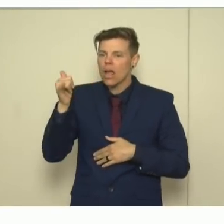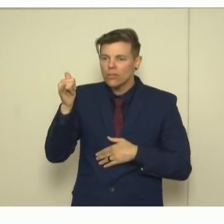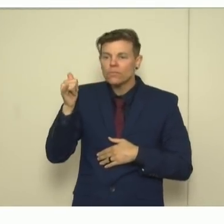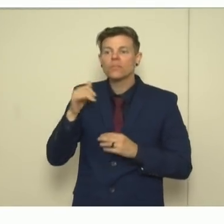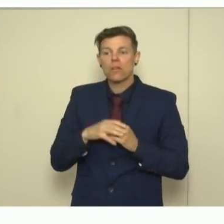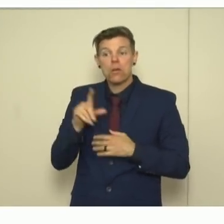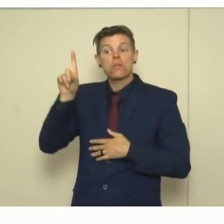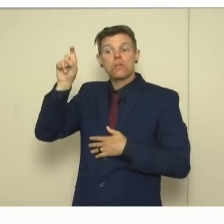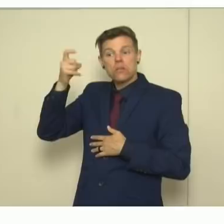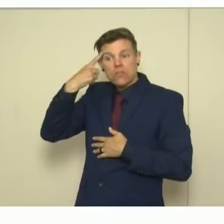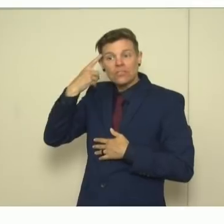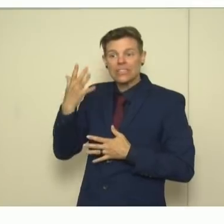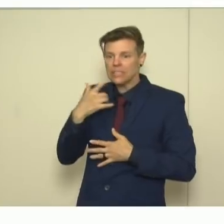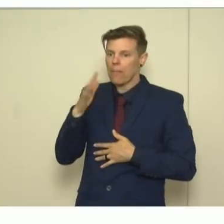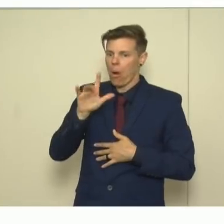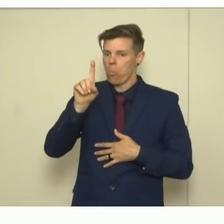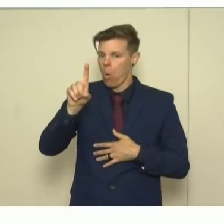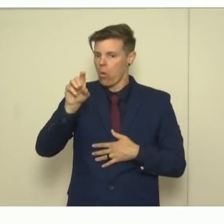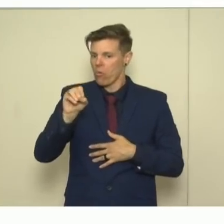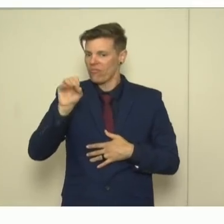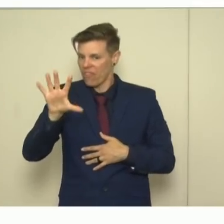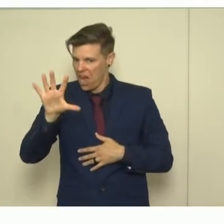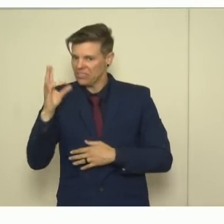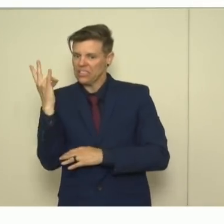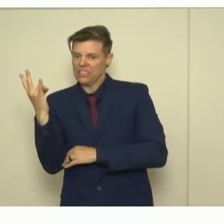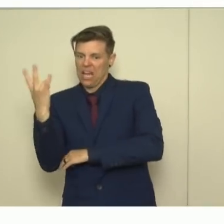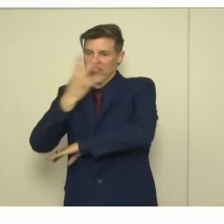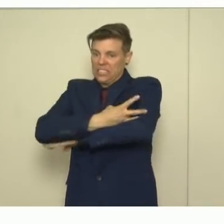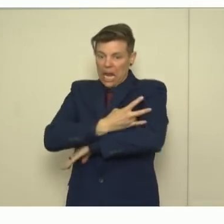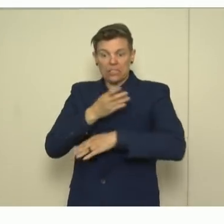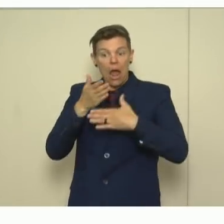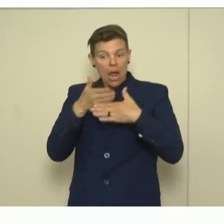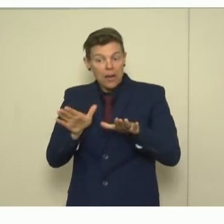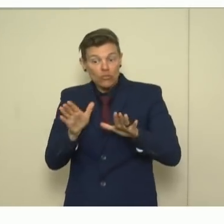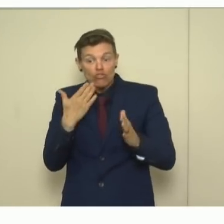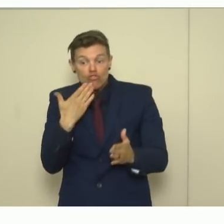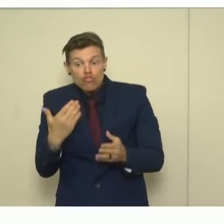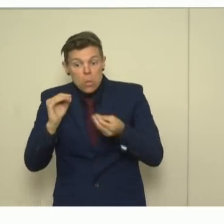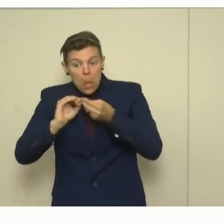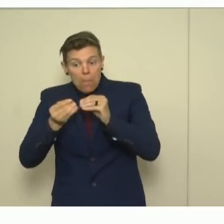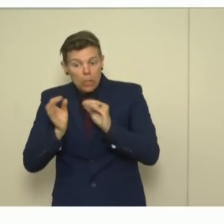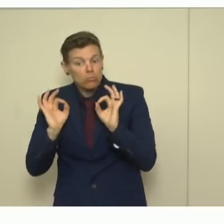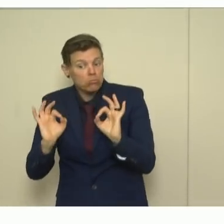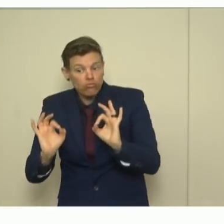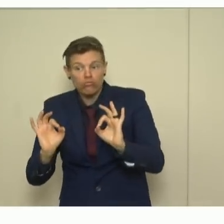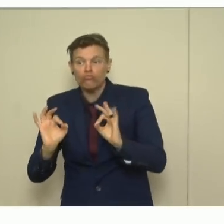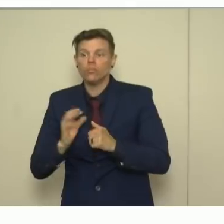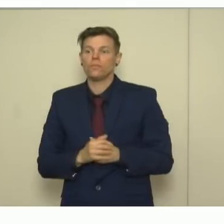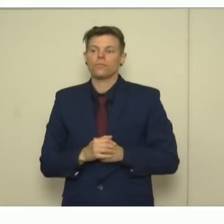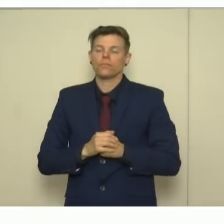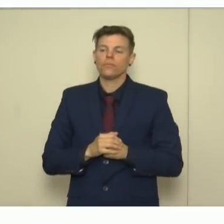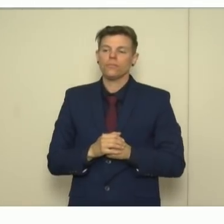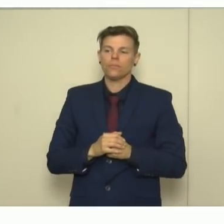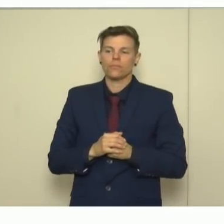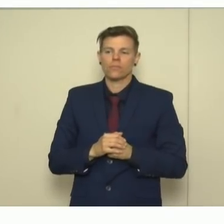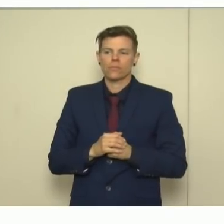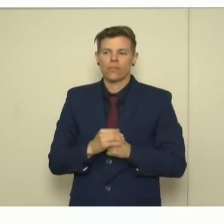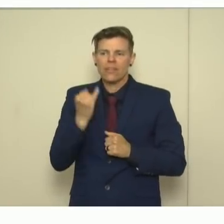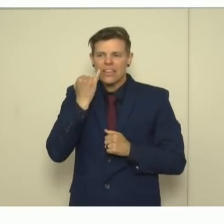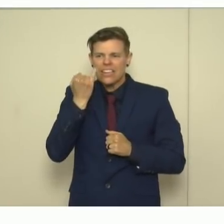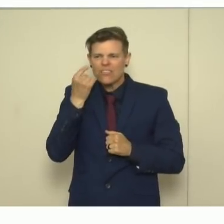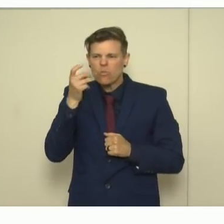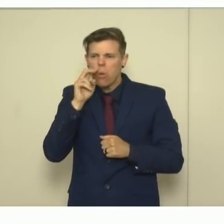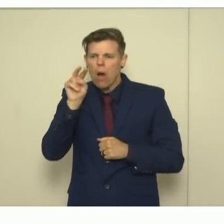average at 105. It works out that, if you have to squint, you'd have to probably touch your